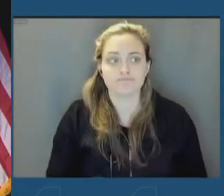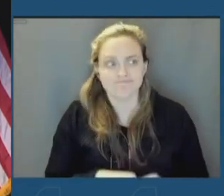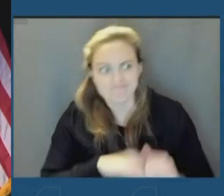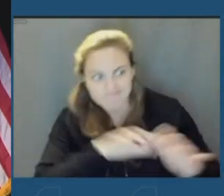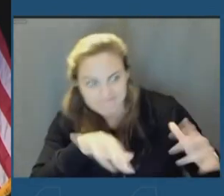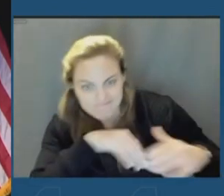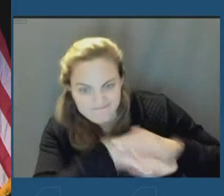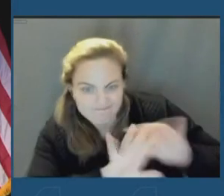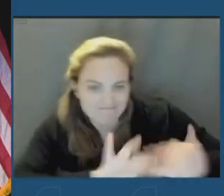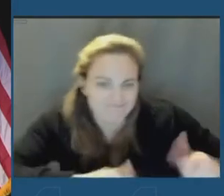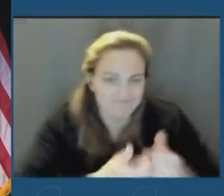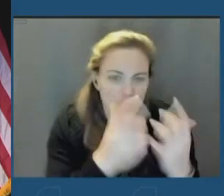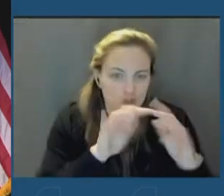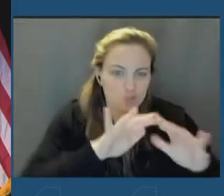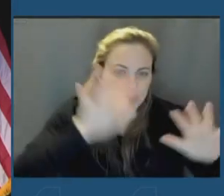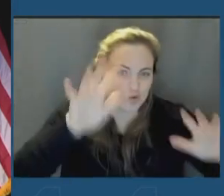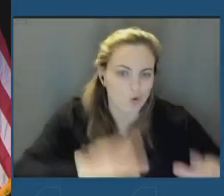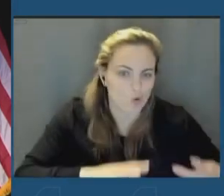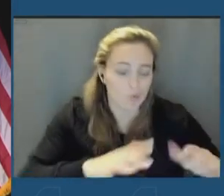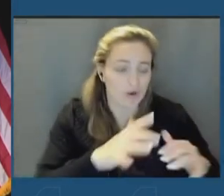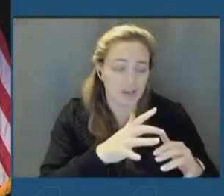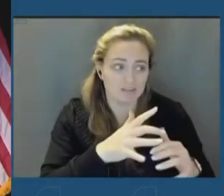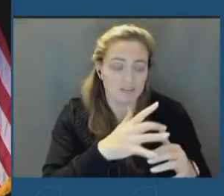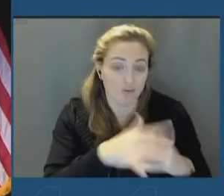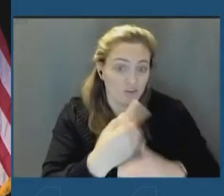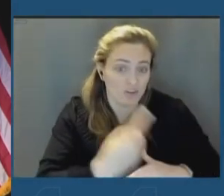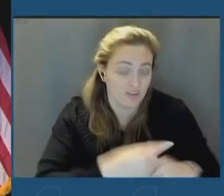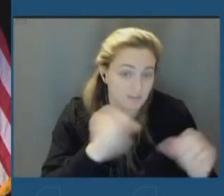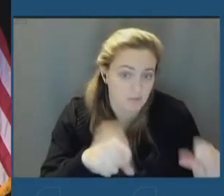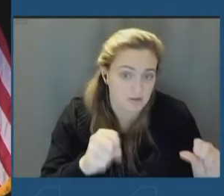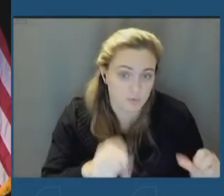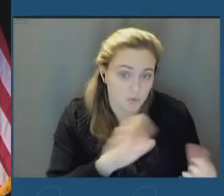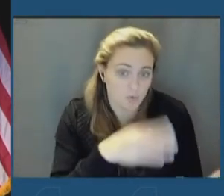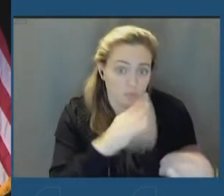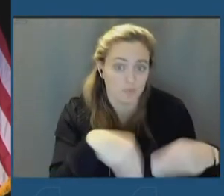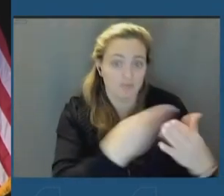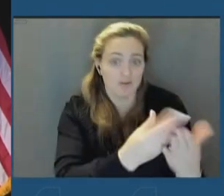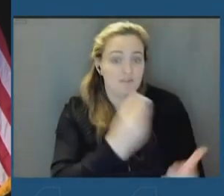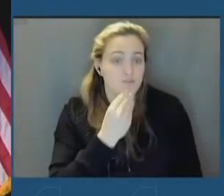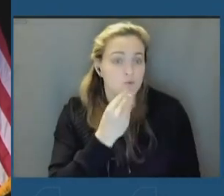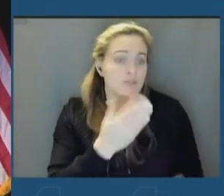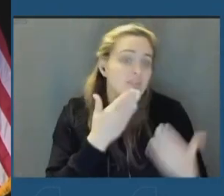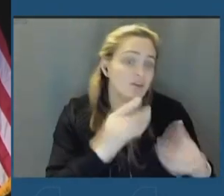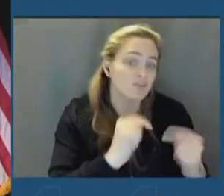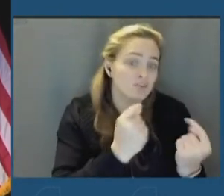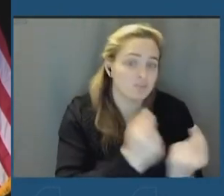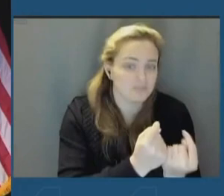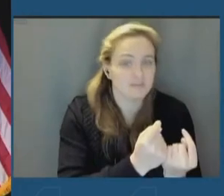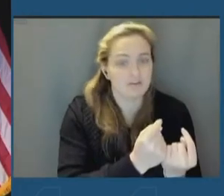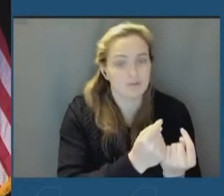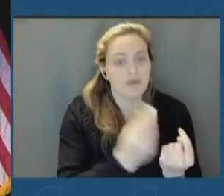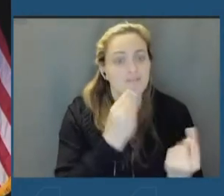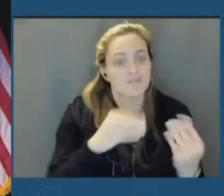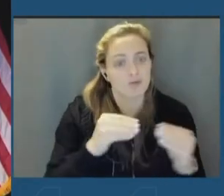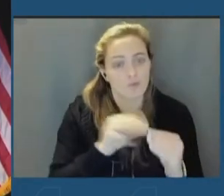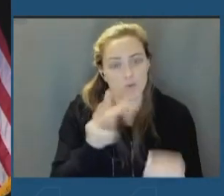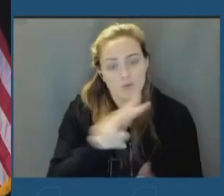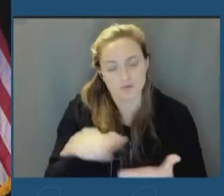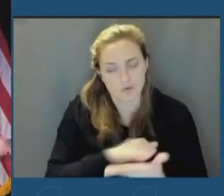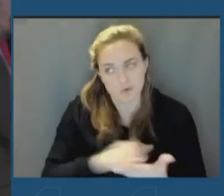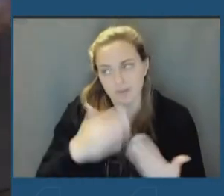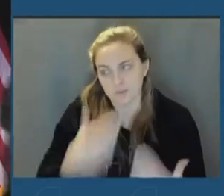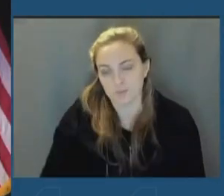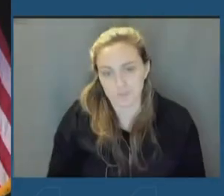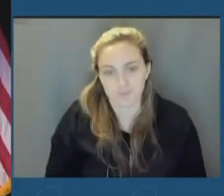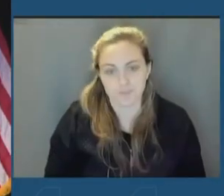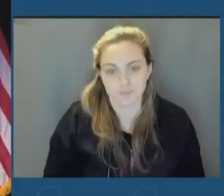deliver food as early in the day as possible. Thank you, Tara and your team at Freedmore, Western New York, for going above and beyond.